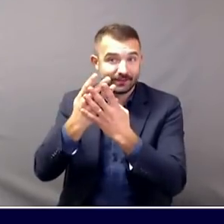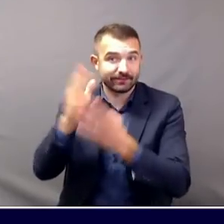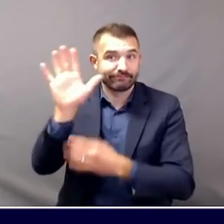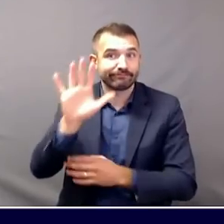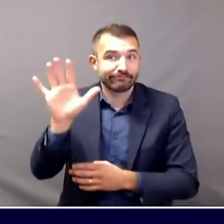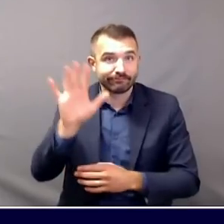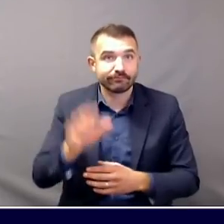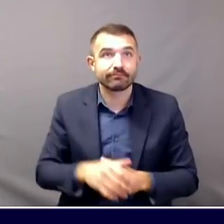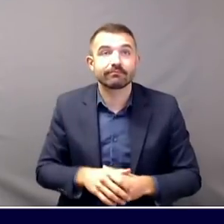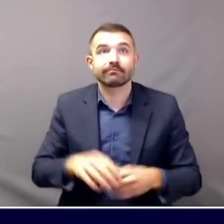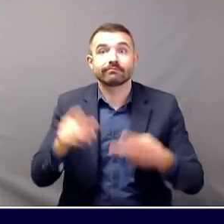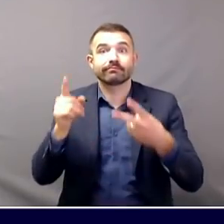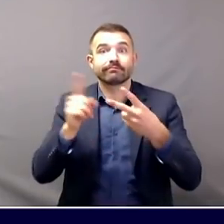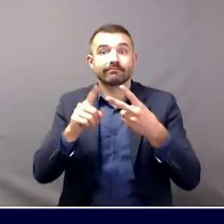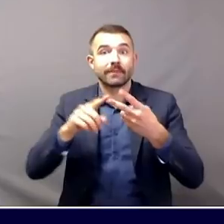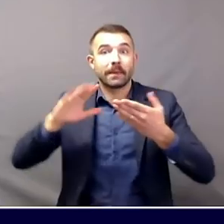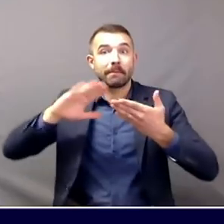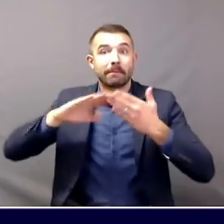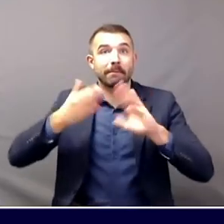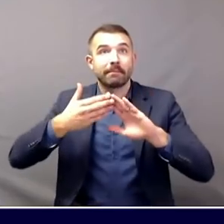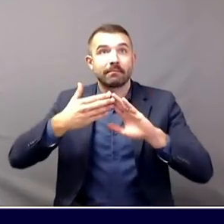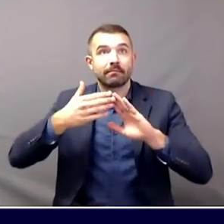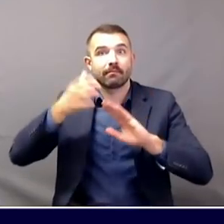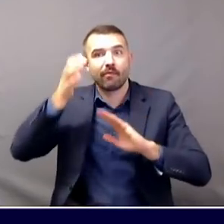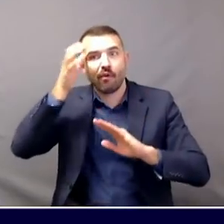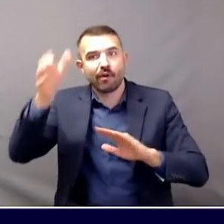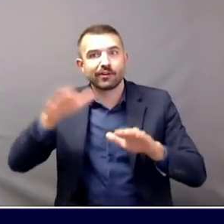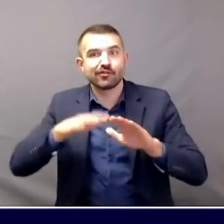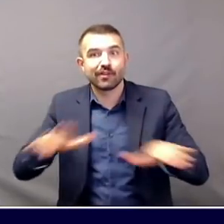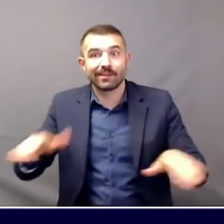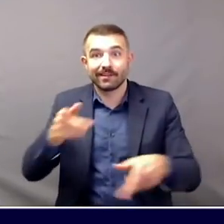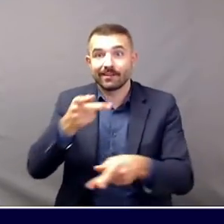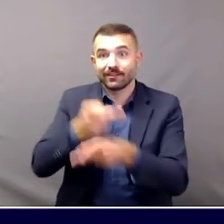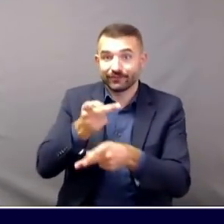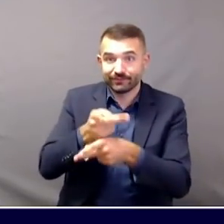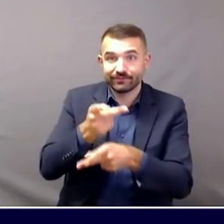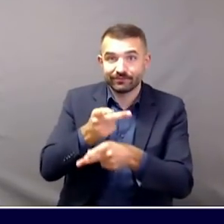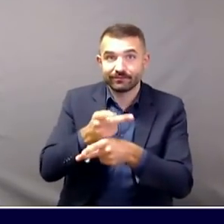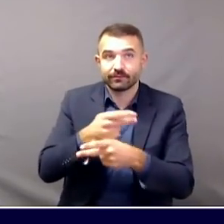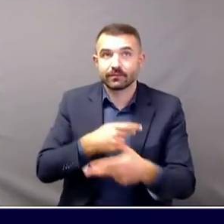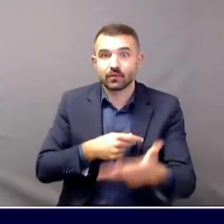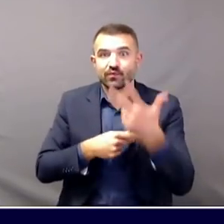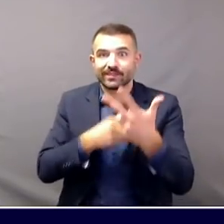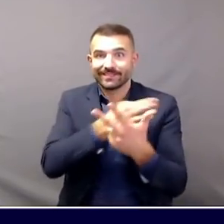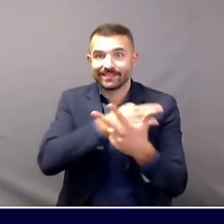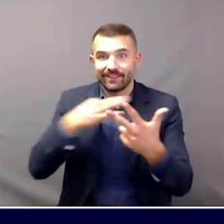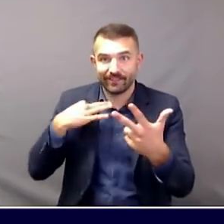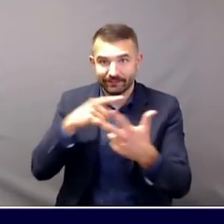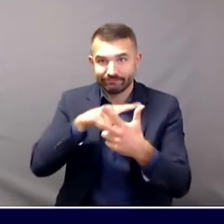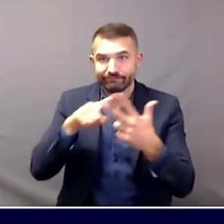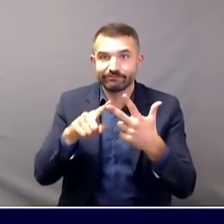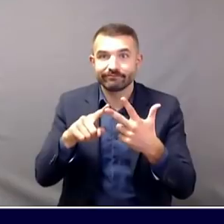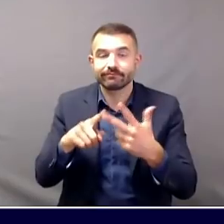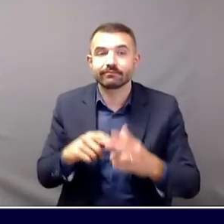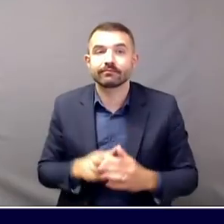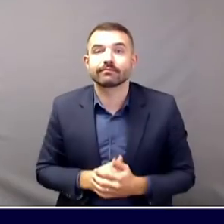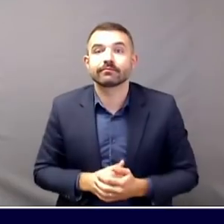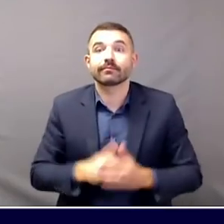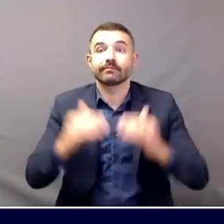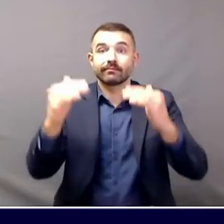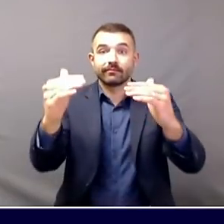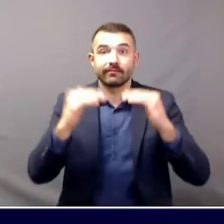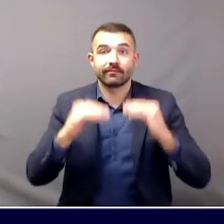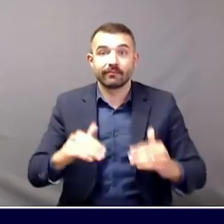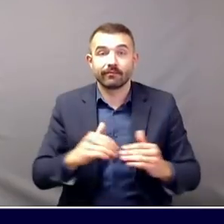Childcare, where we've detected 3 cases among staff members. We've also opened an investigation into the Guy Rowe